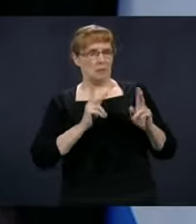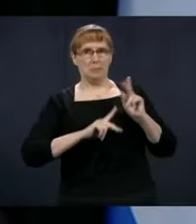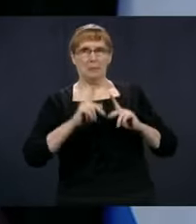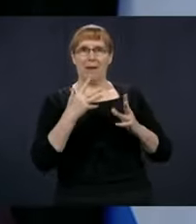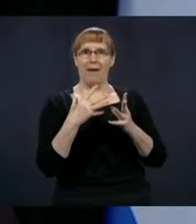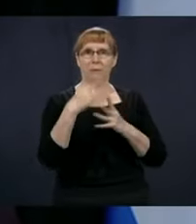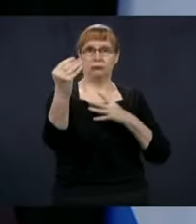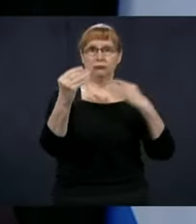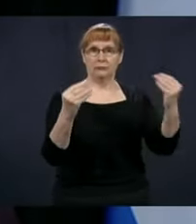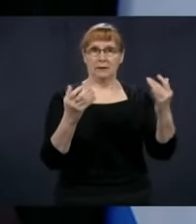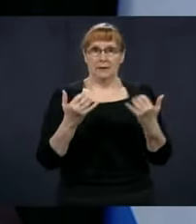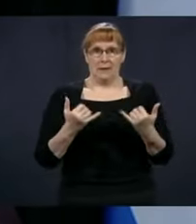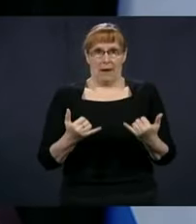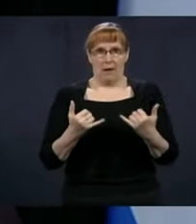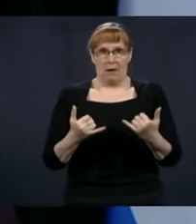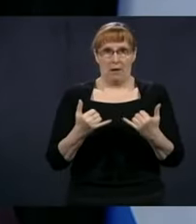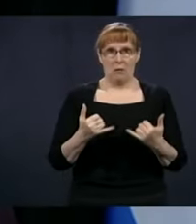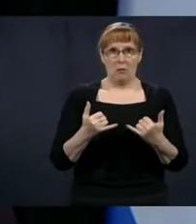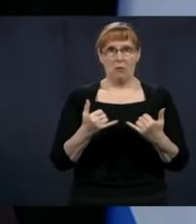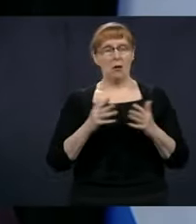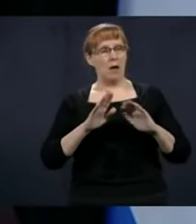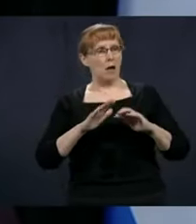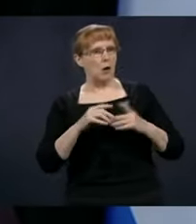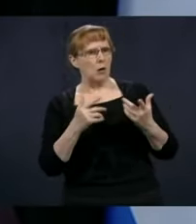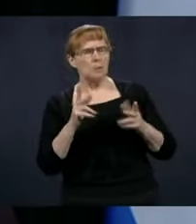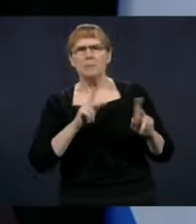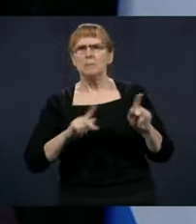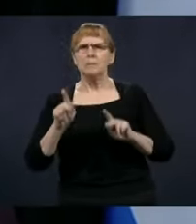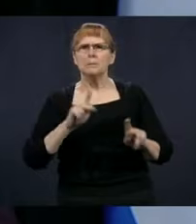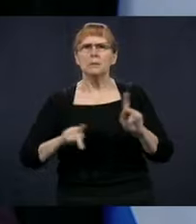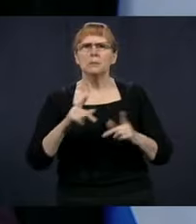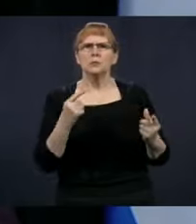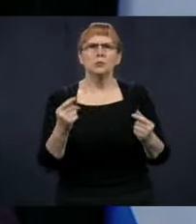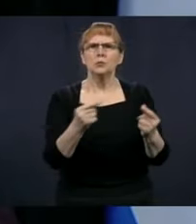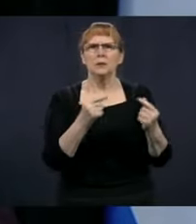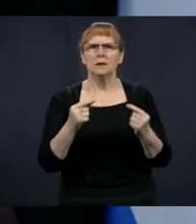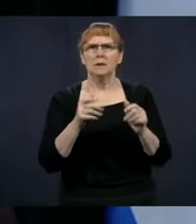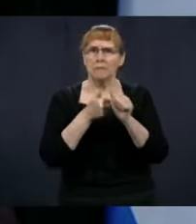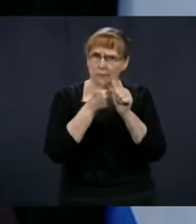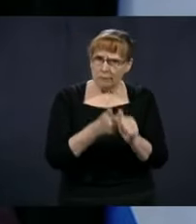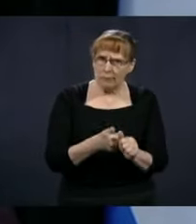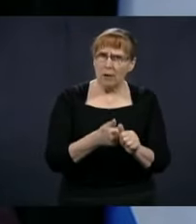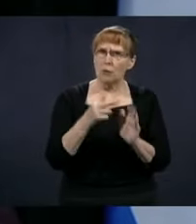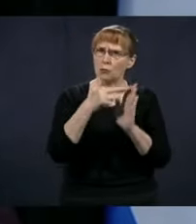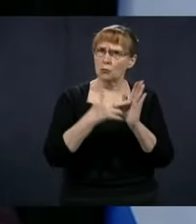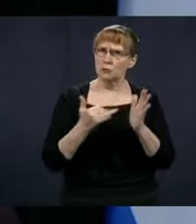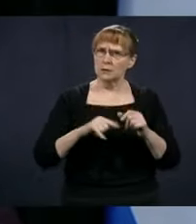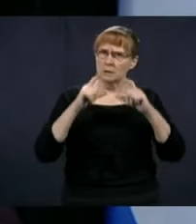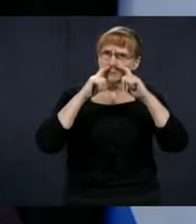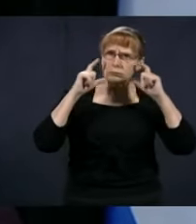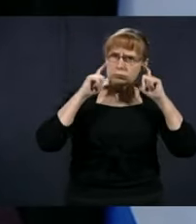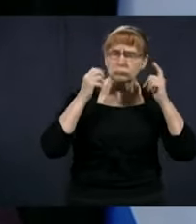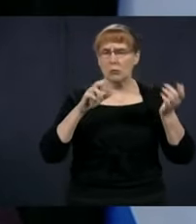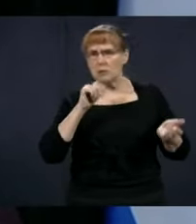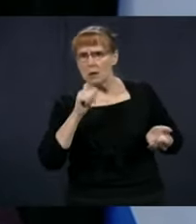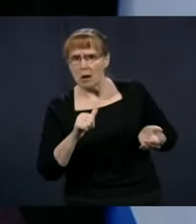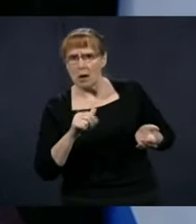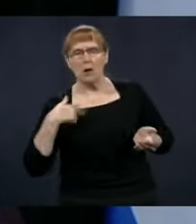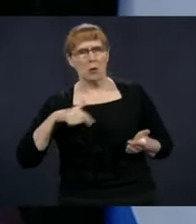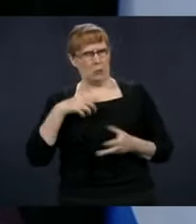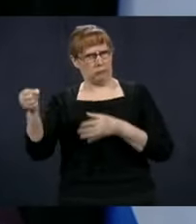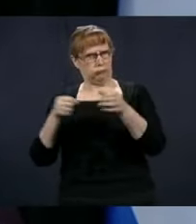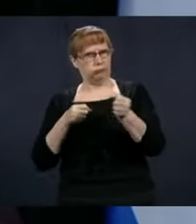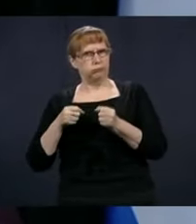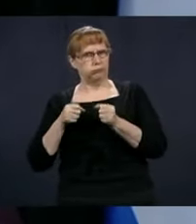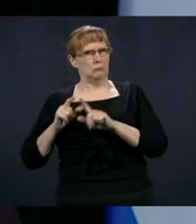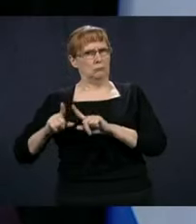Those data are made by our staff here at the Ministry of Health with some sondage companies. And we